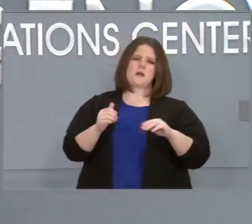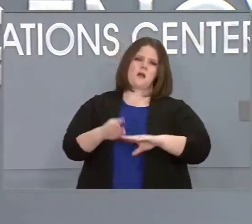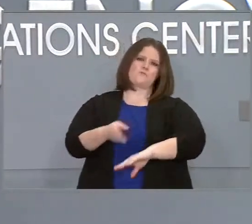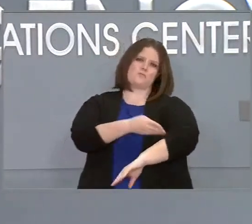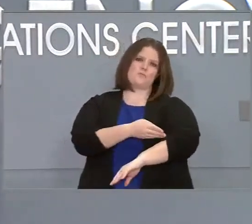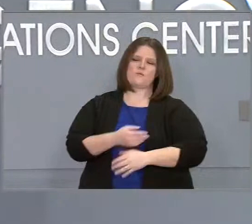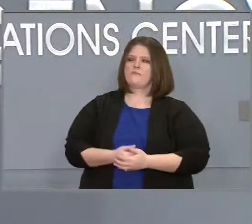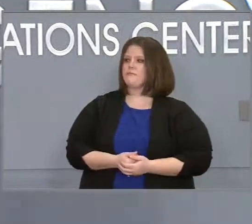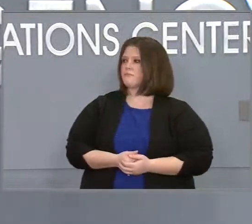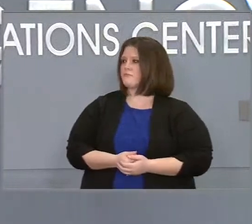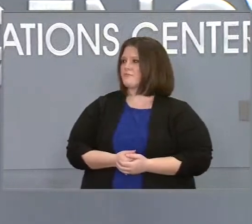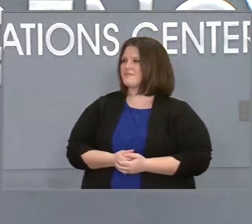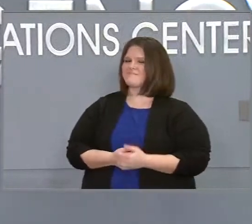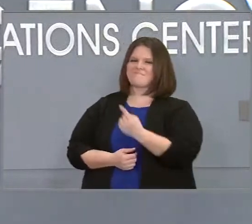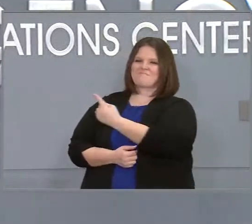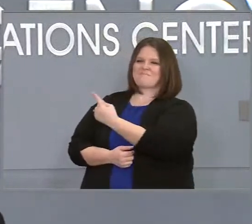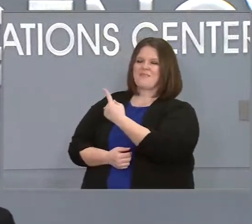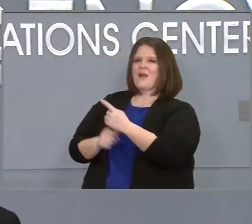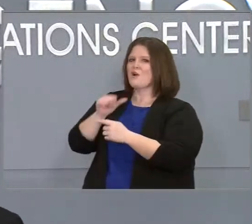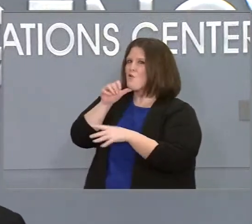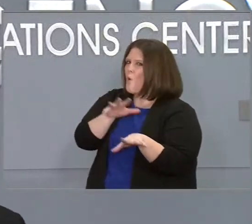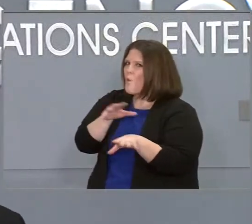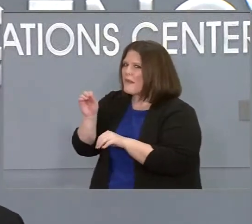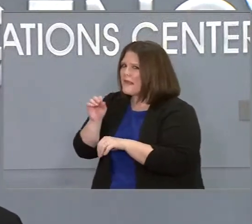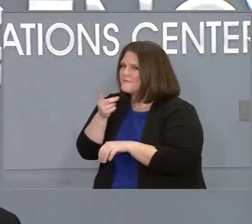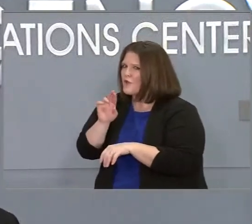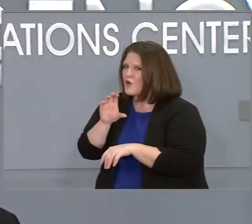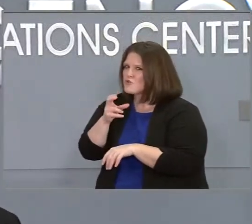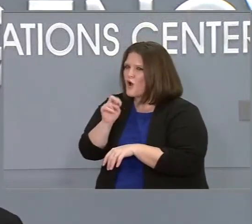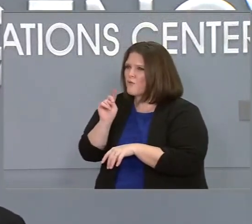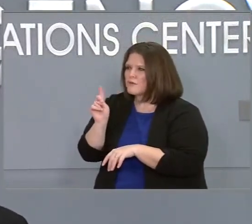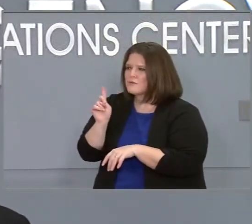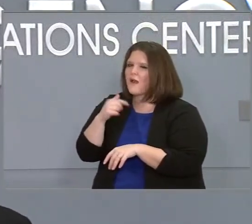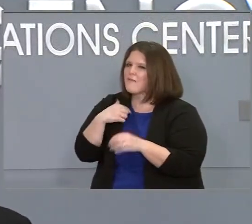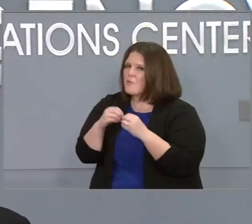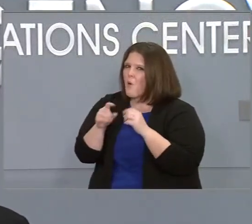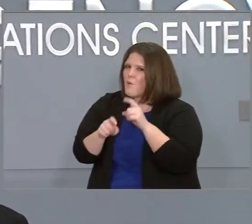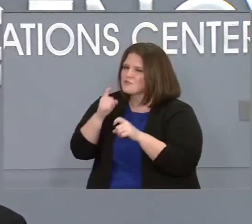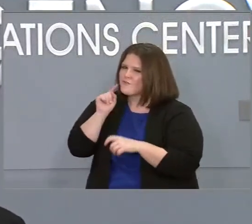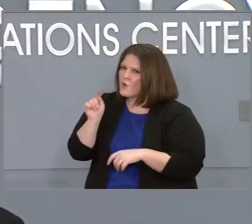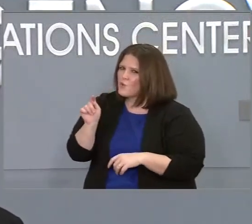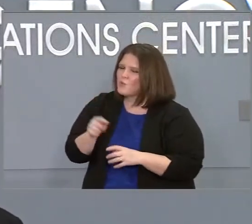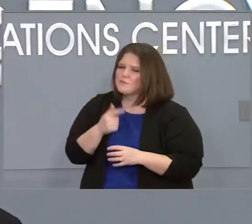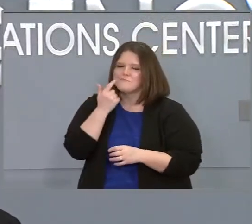I've got plenty for you. We won't let you off with only 0 questions.